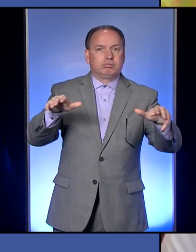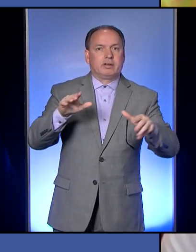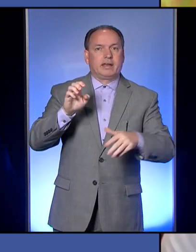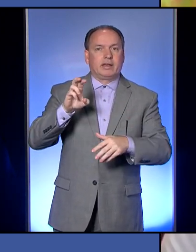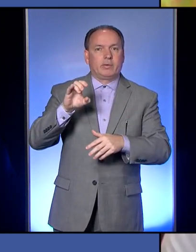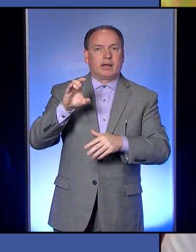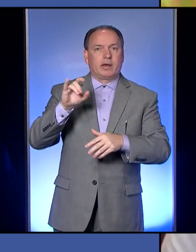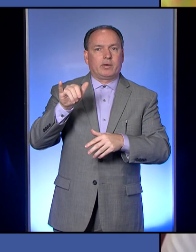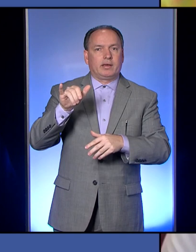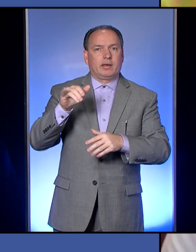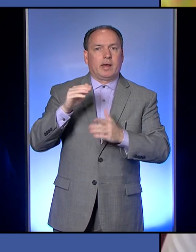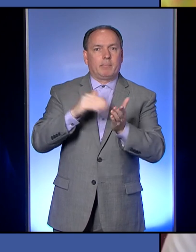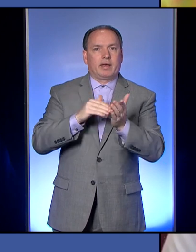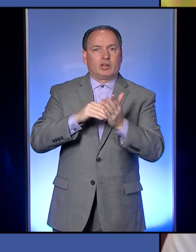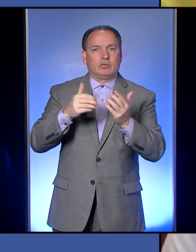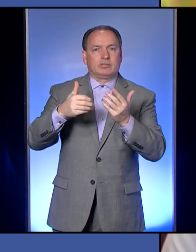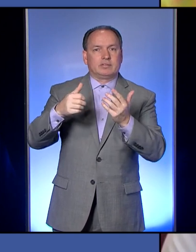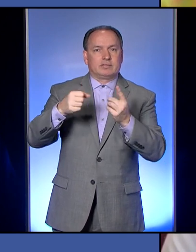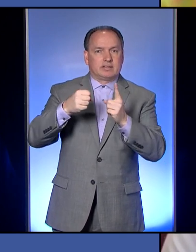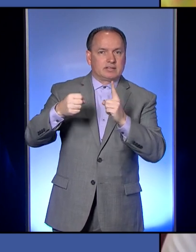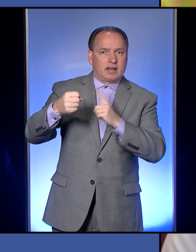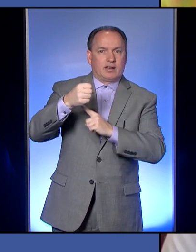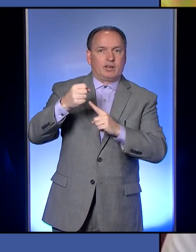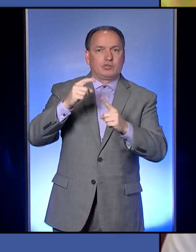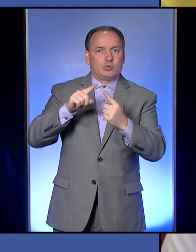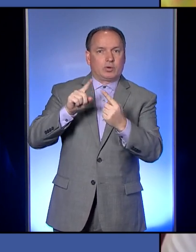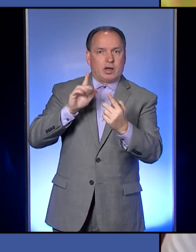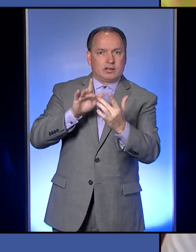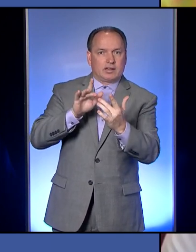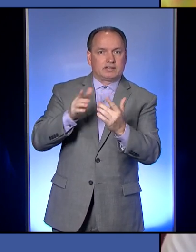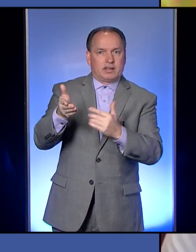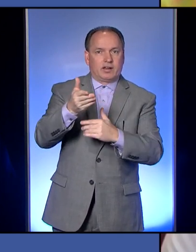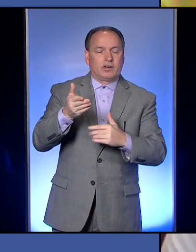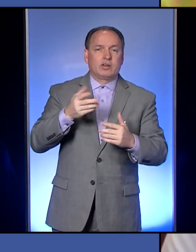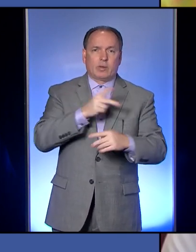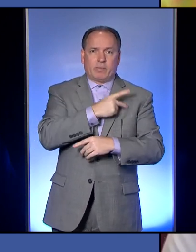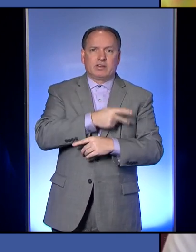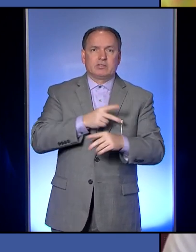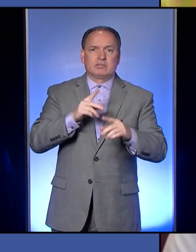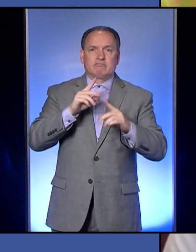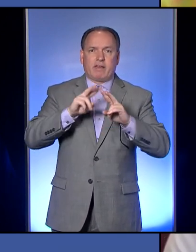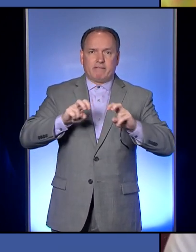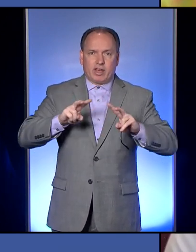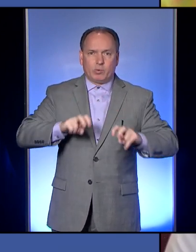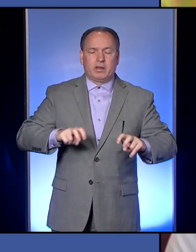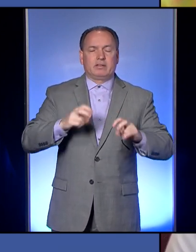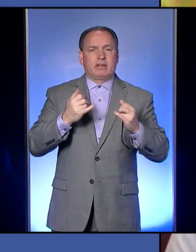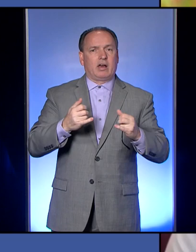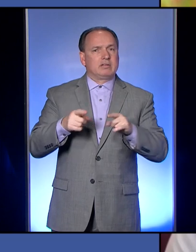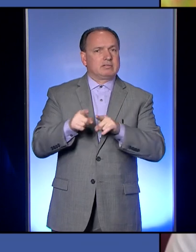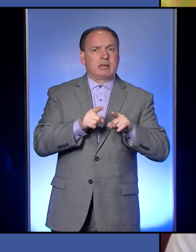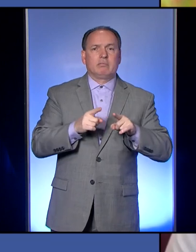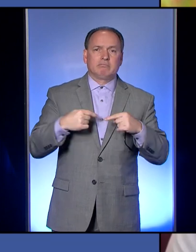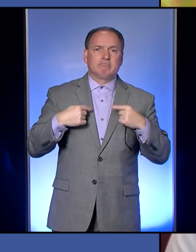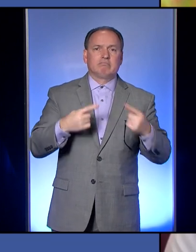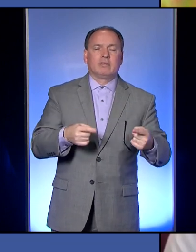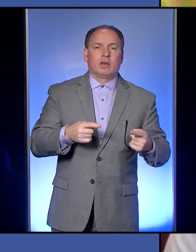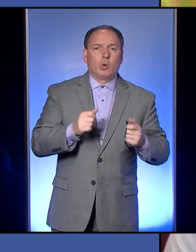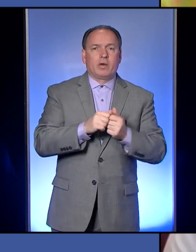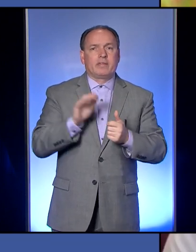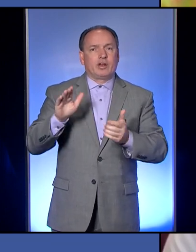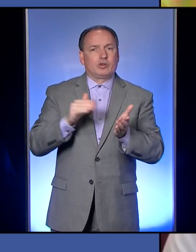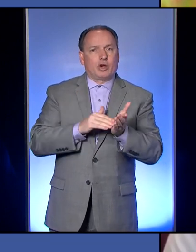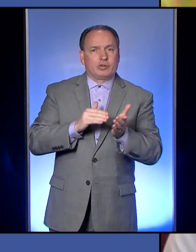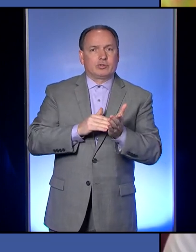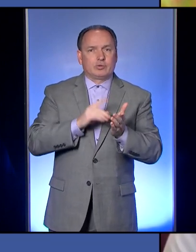Society through contacts there. So patients would be evaluated just as they are now with a primary care physician or a